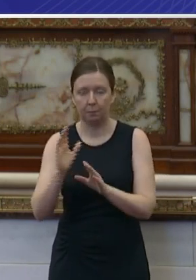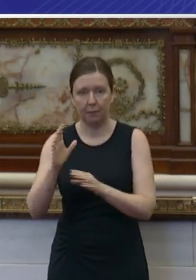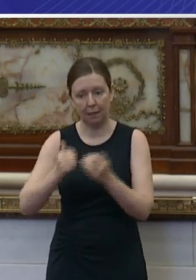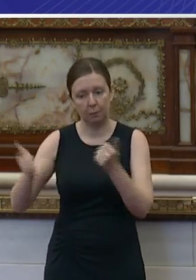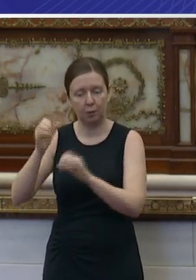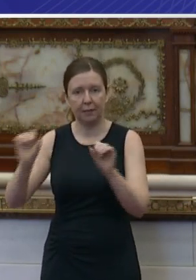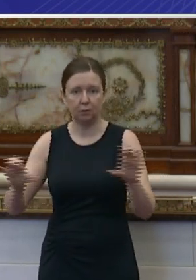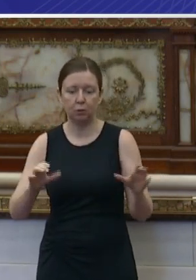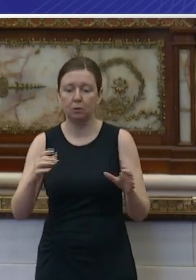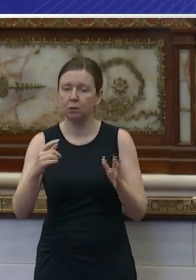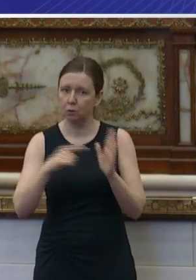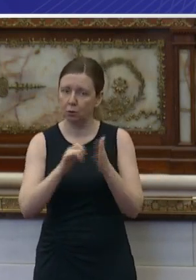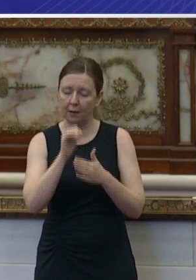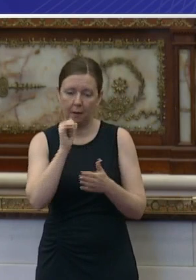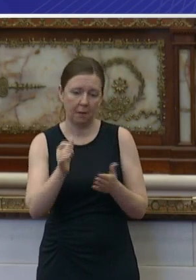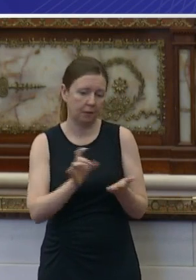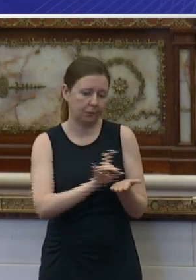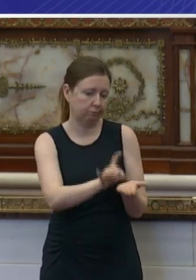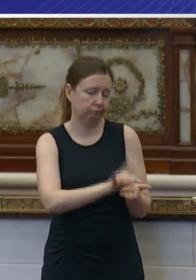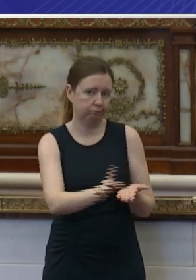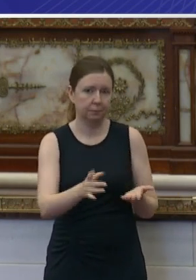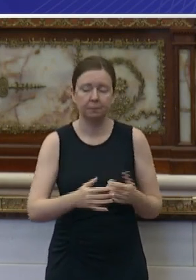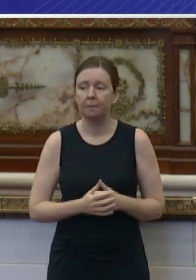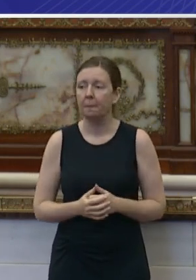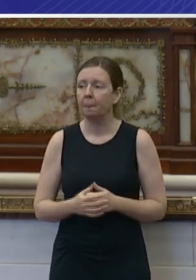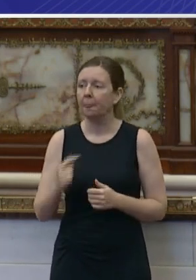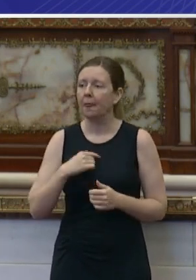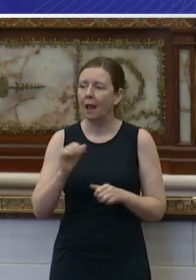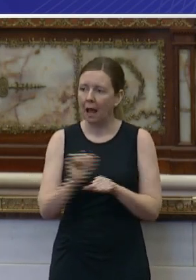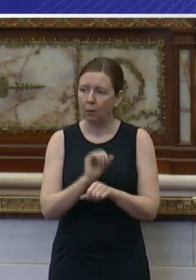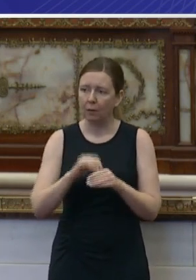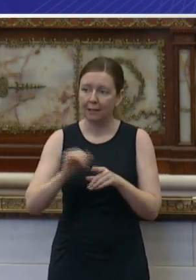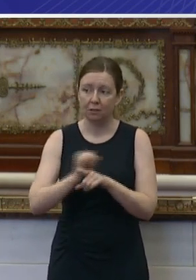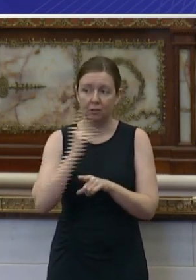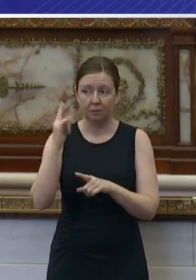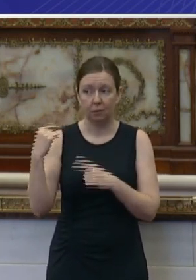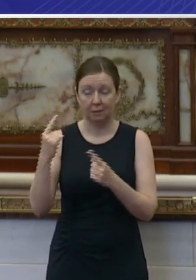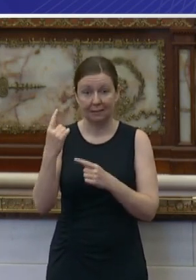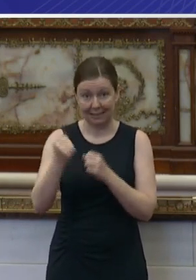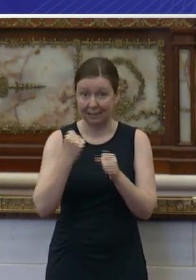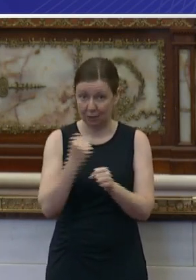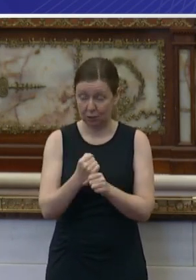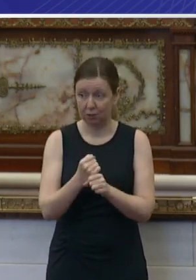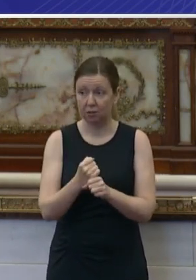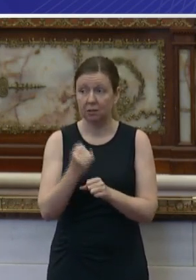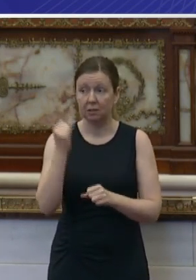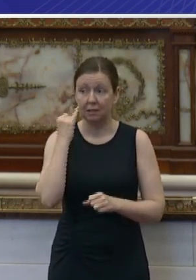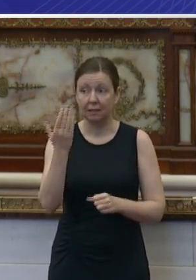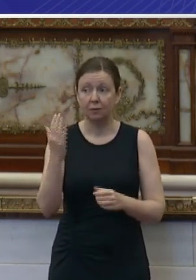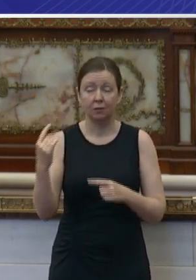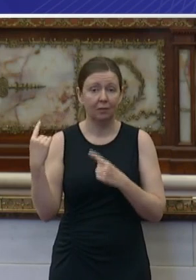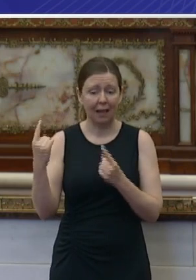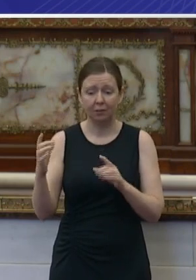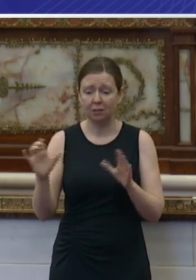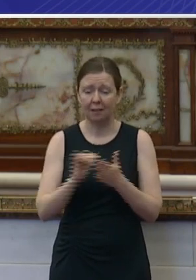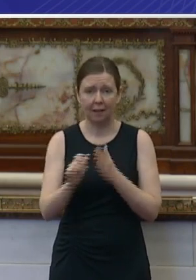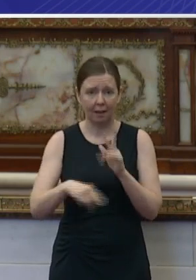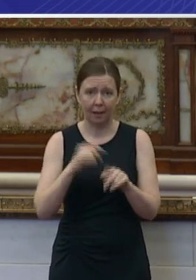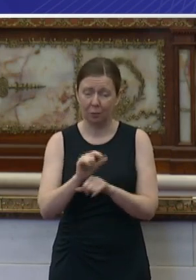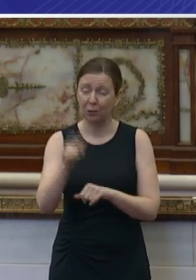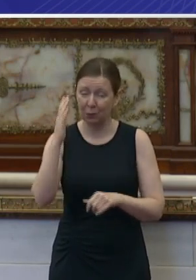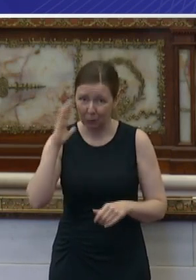that I'm not just a disposable moneymaker. I've worked in this industry for almost 10 years. If you've ever done this kind of work,